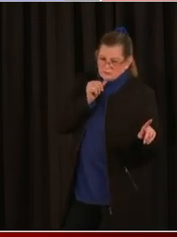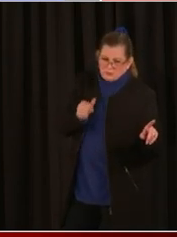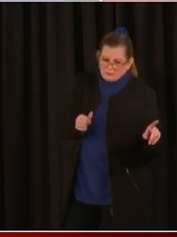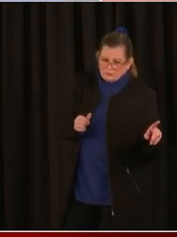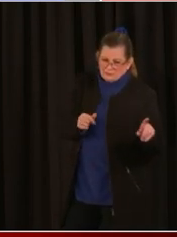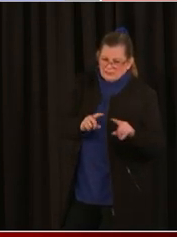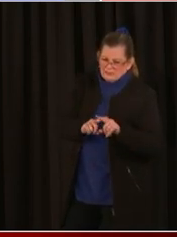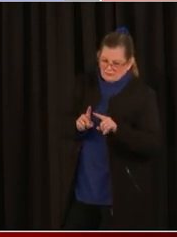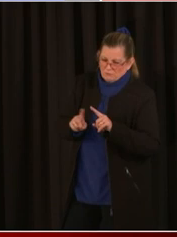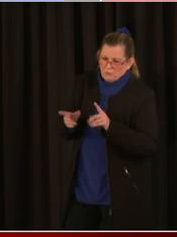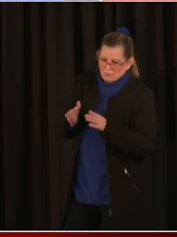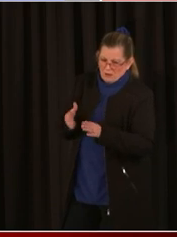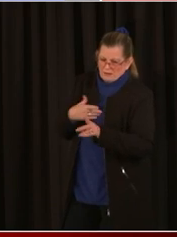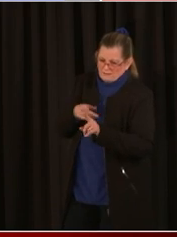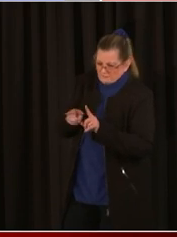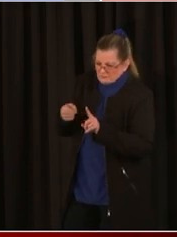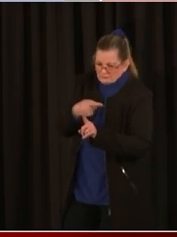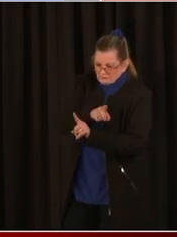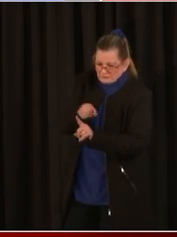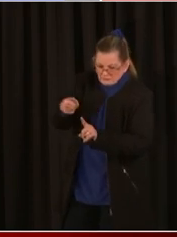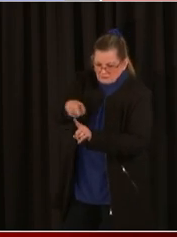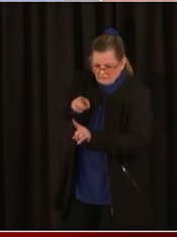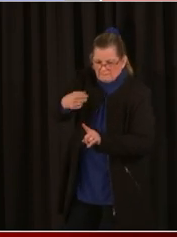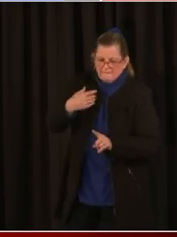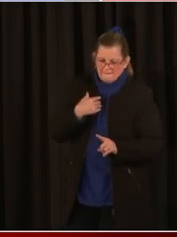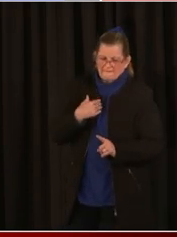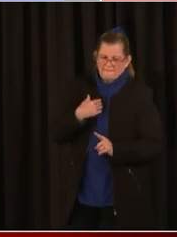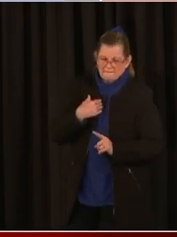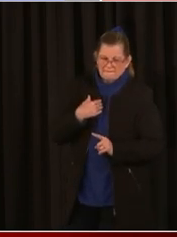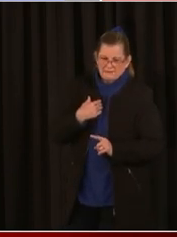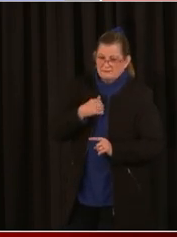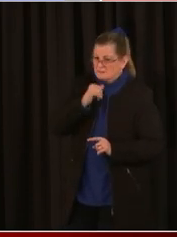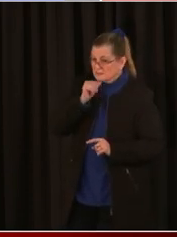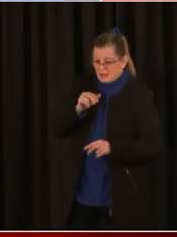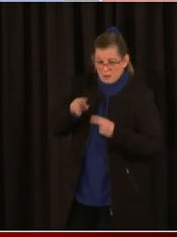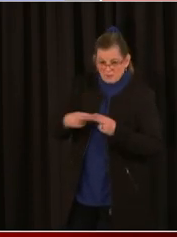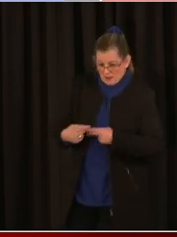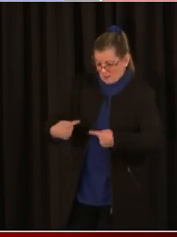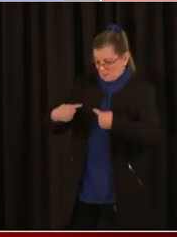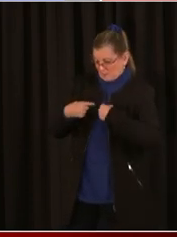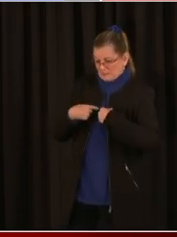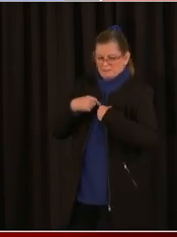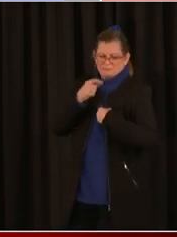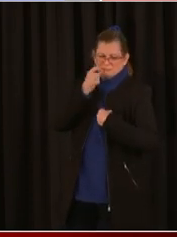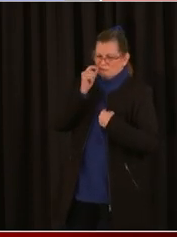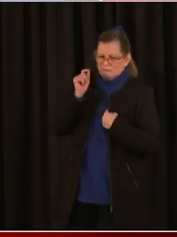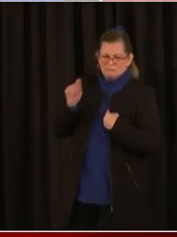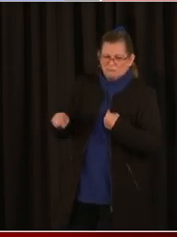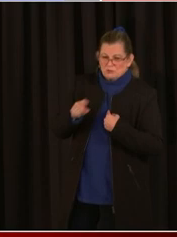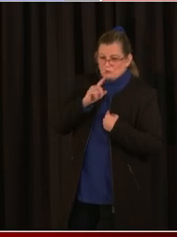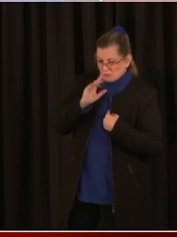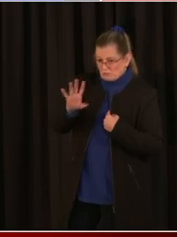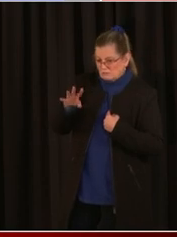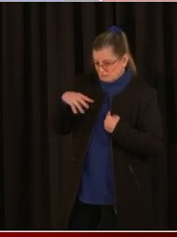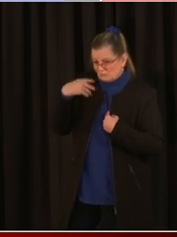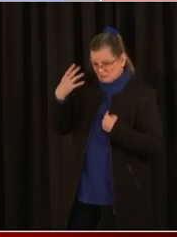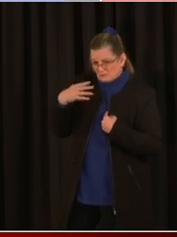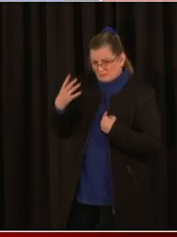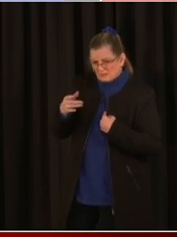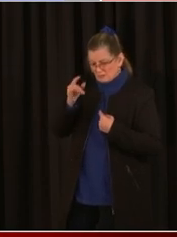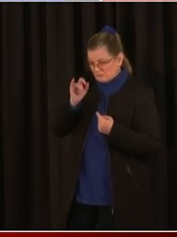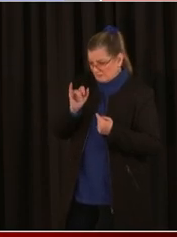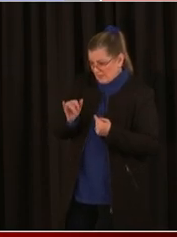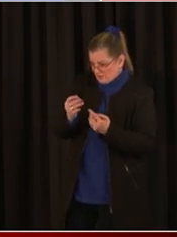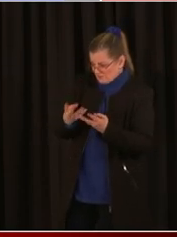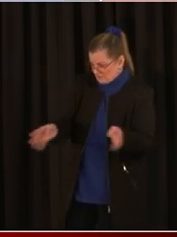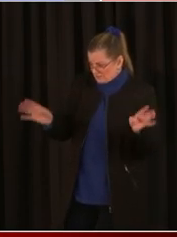to get downtown. So this is not about me at all. I think it's outrageous, the fencing around the